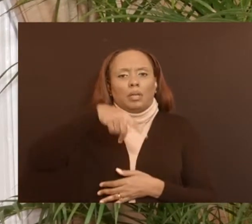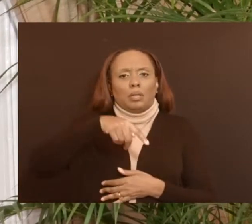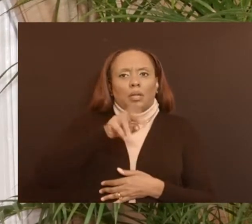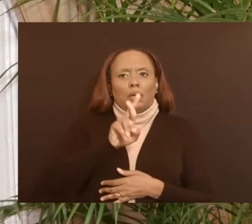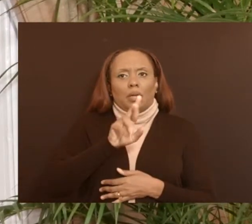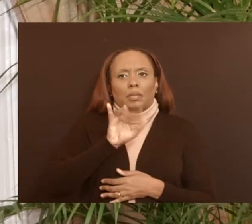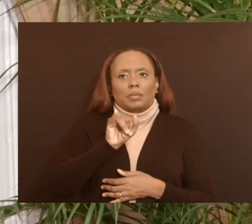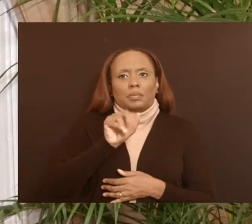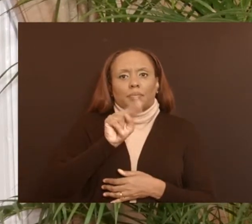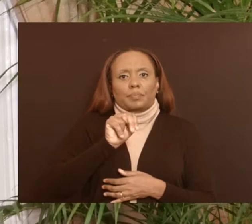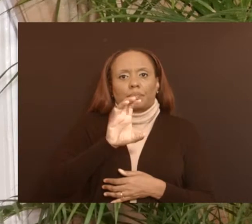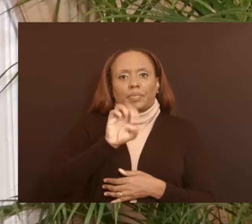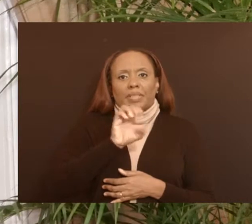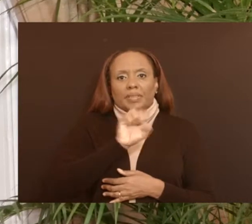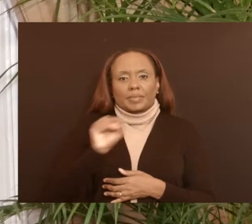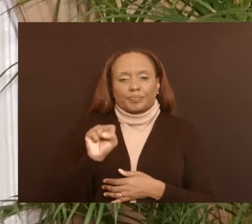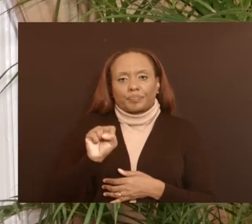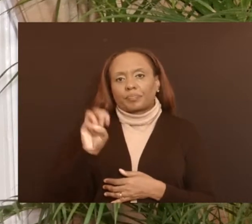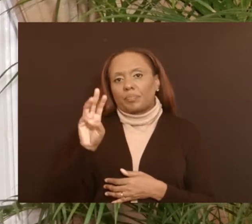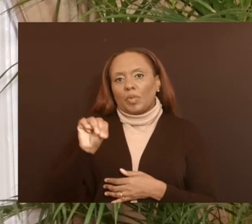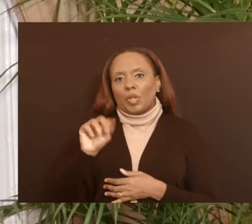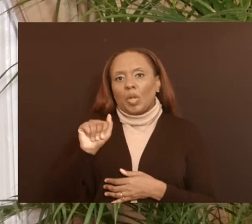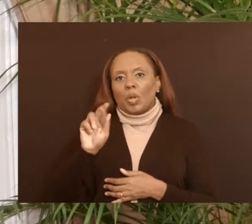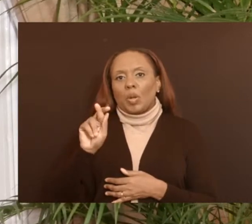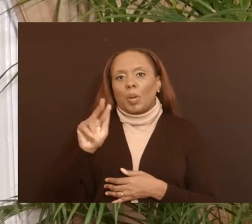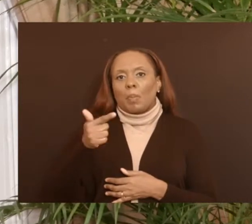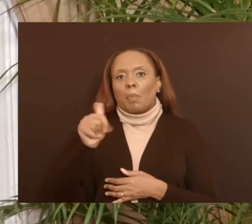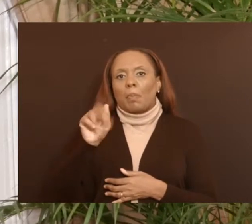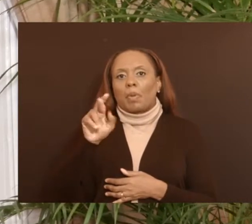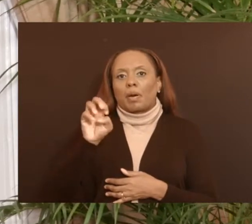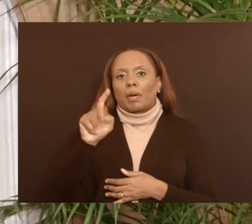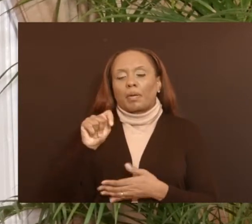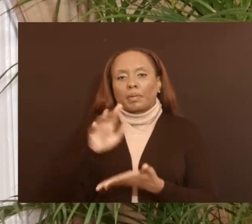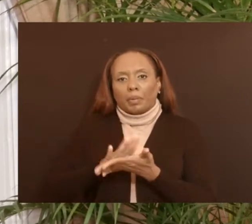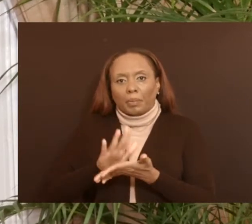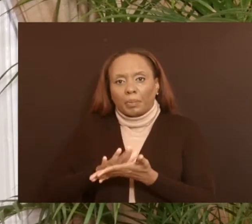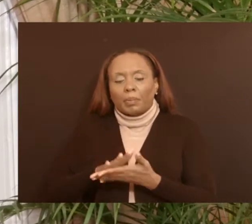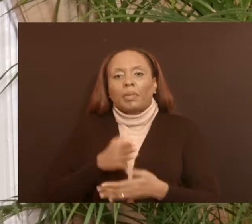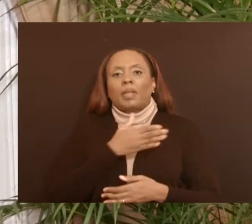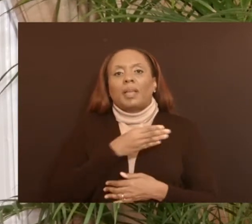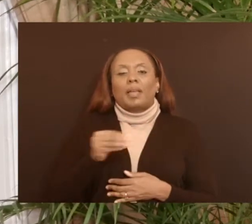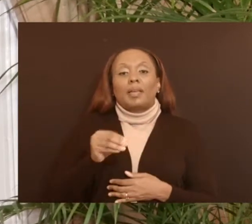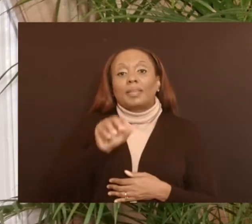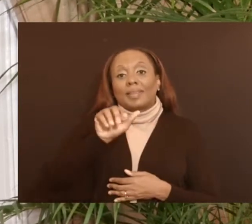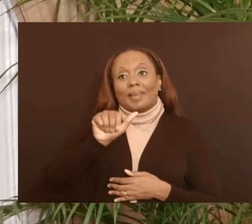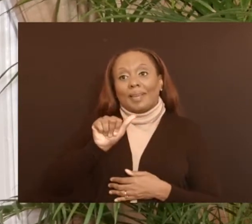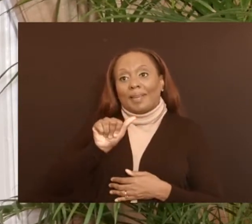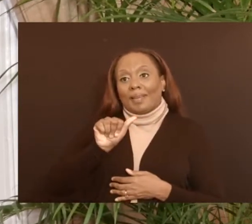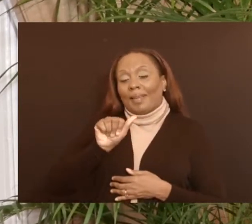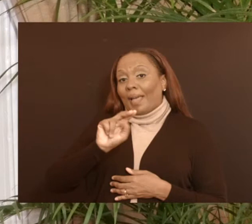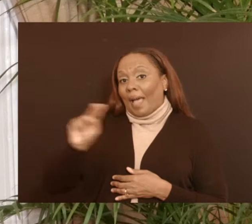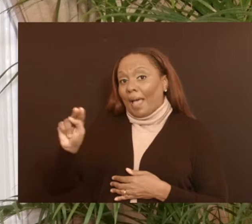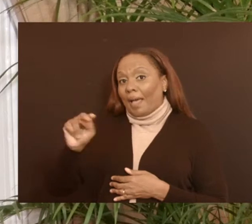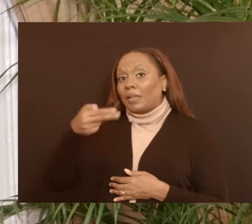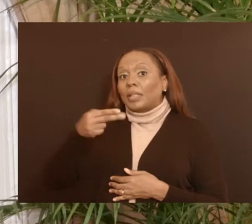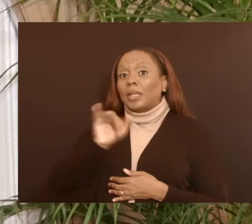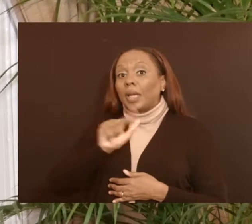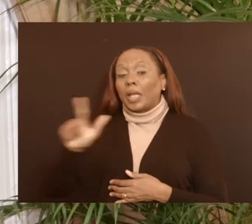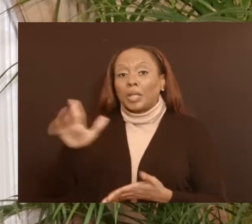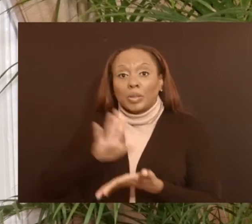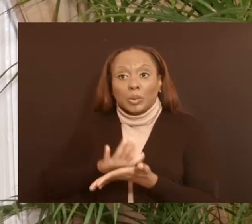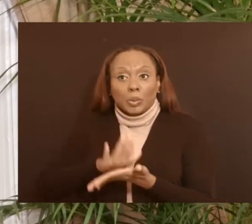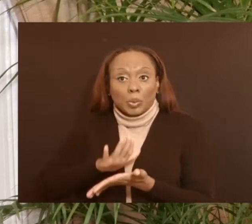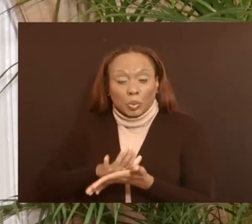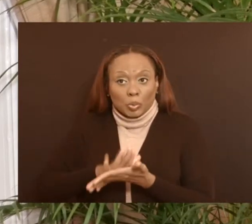School. We continue to do the appropriate contact tracing. We have been on this